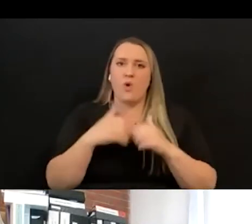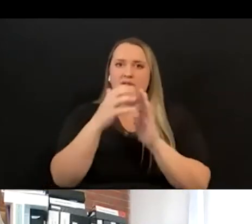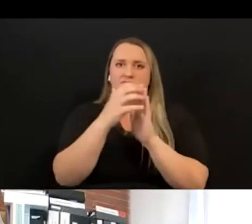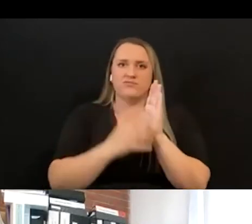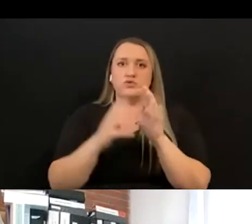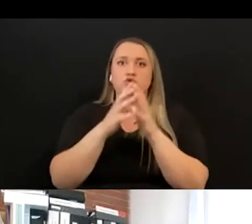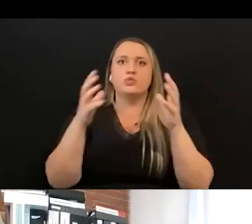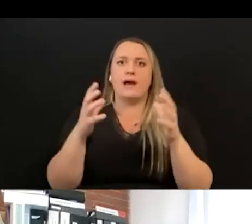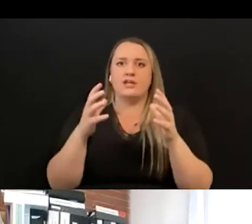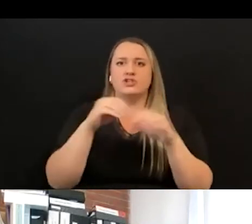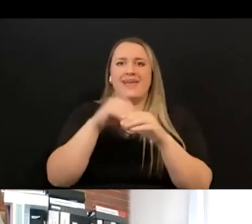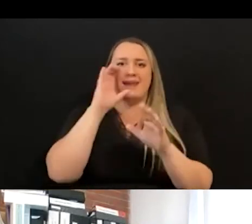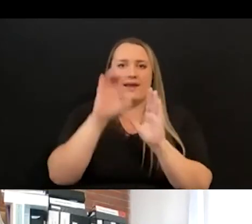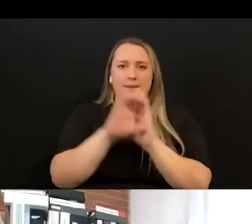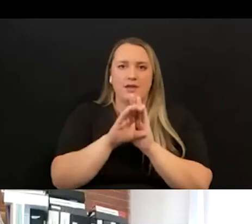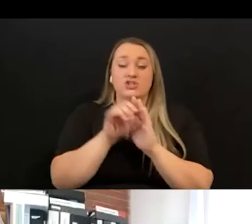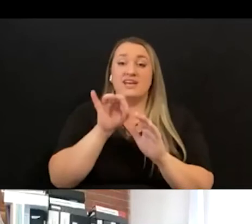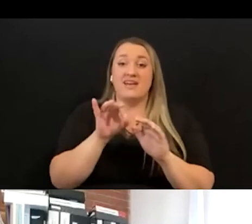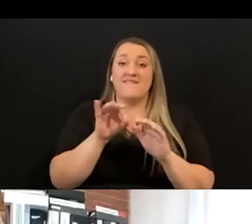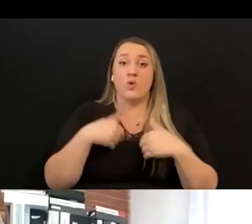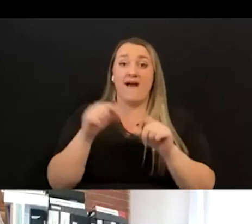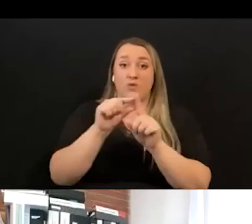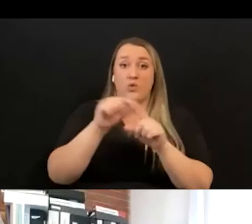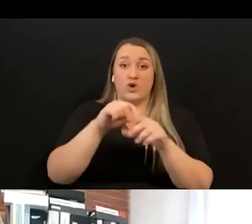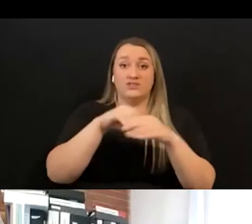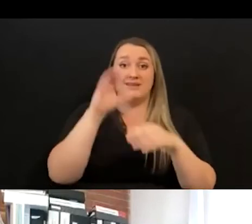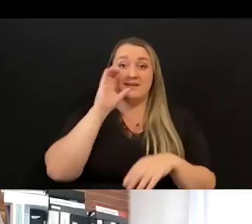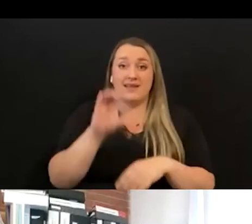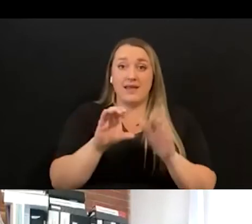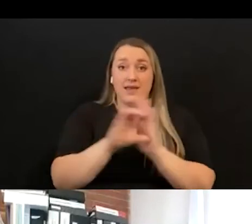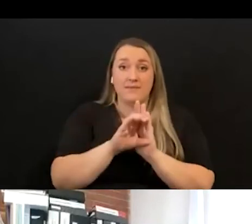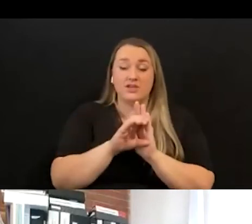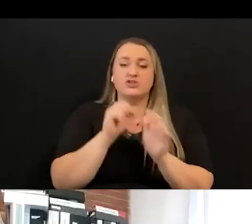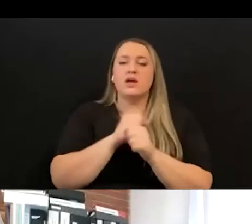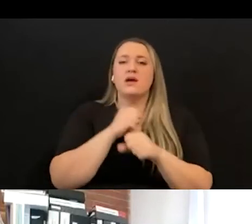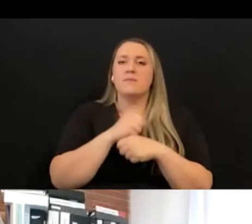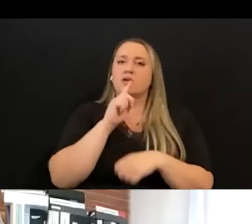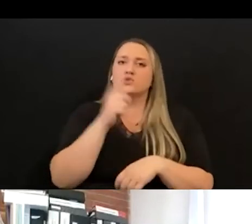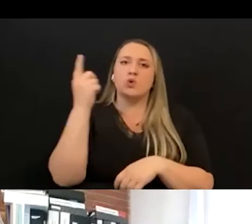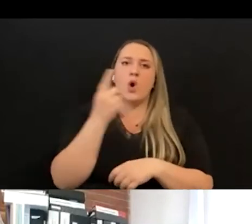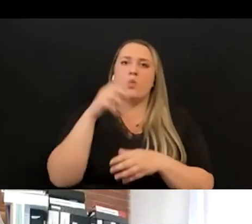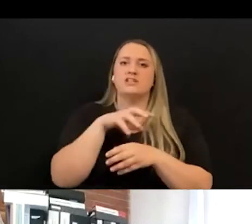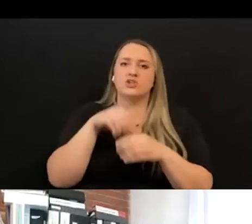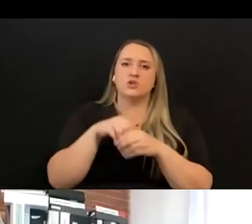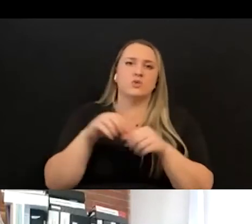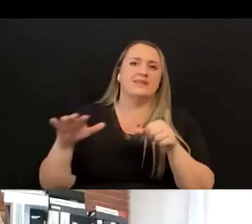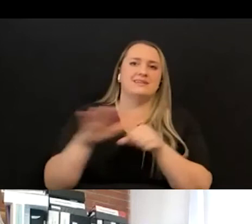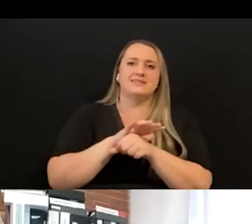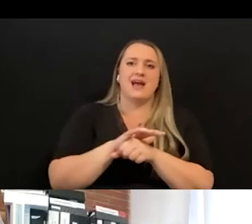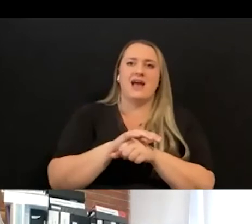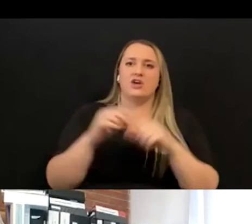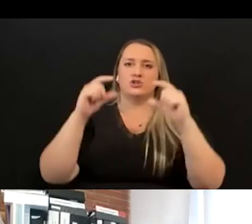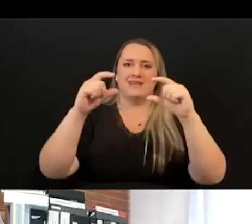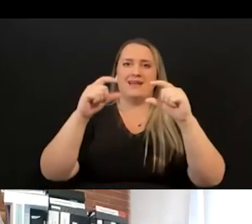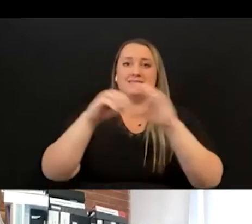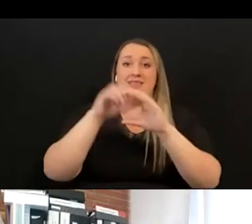image. And if you ever do have text in the image, to always include the entire text that is in